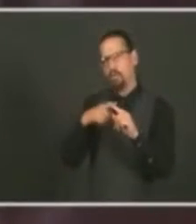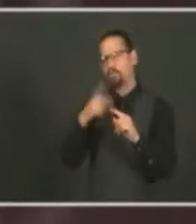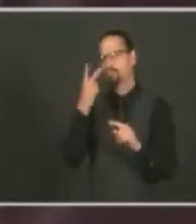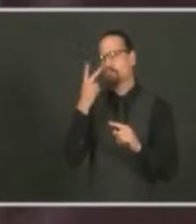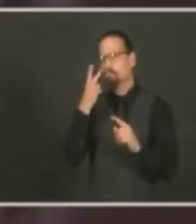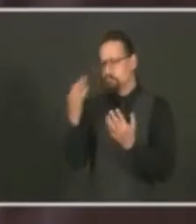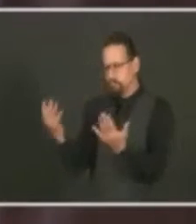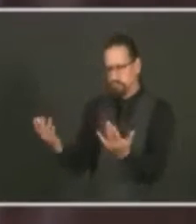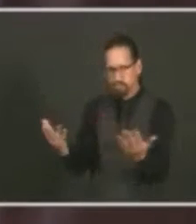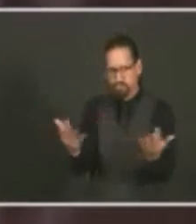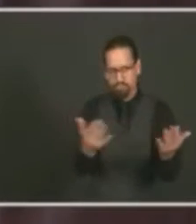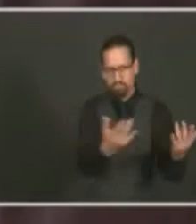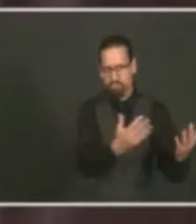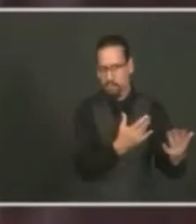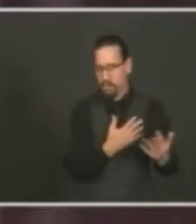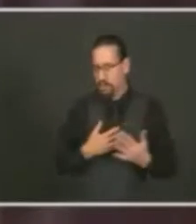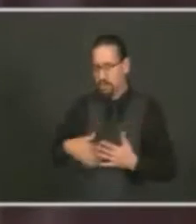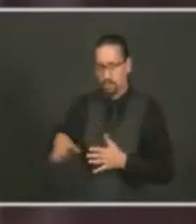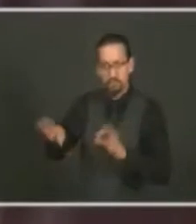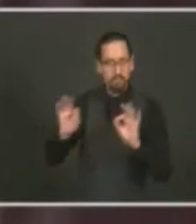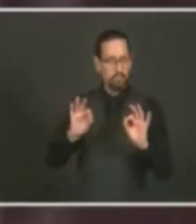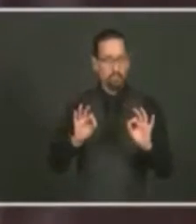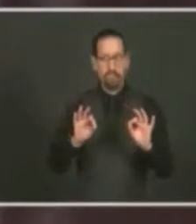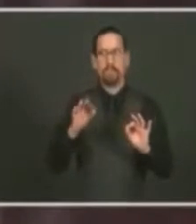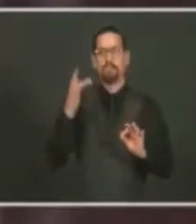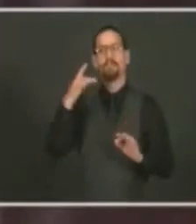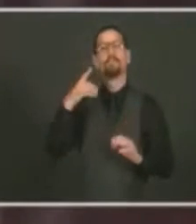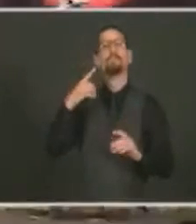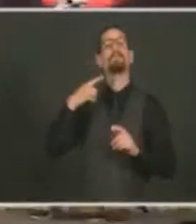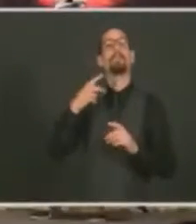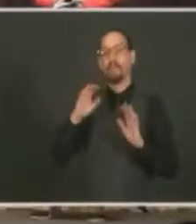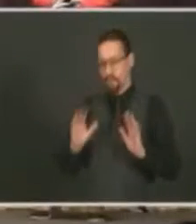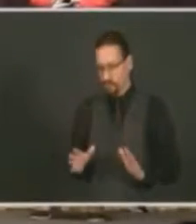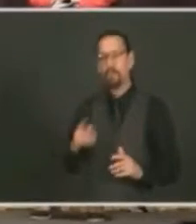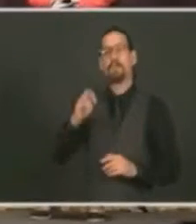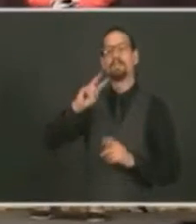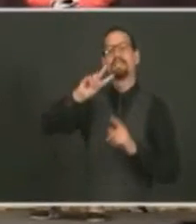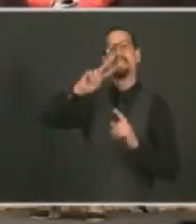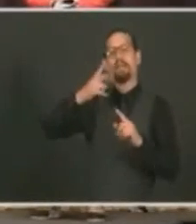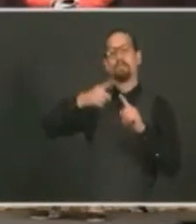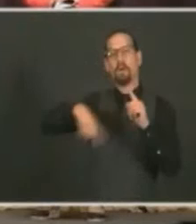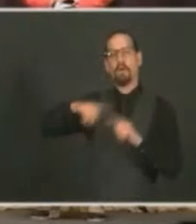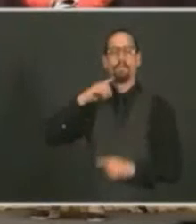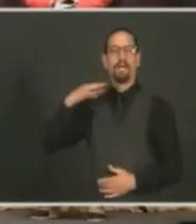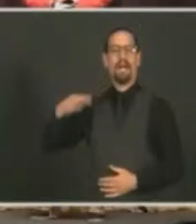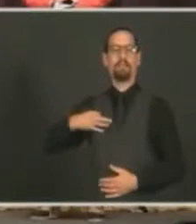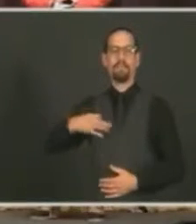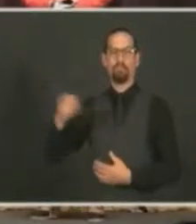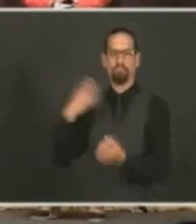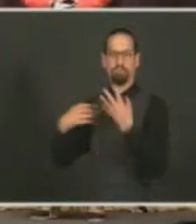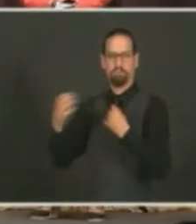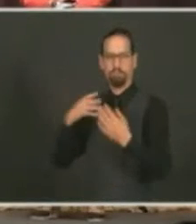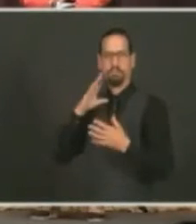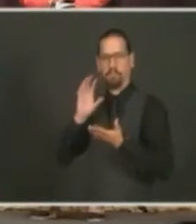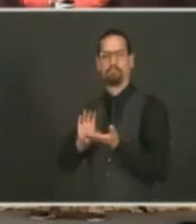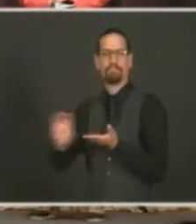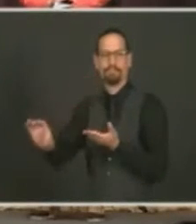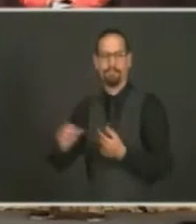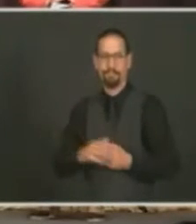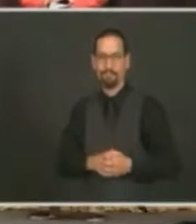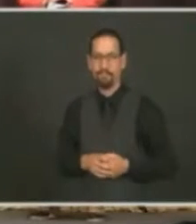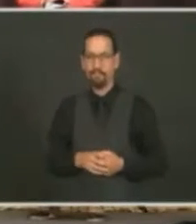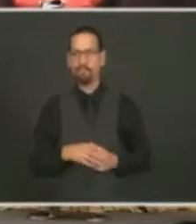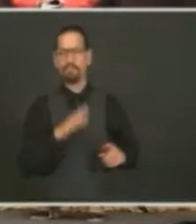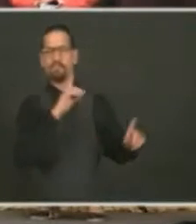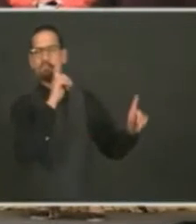application round and call for more applications. Governor, good afternoon. Could you characterize, understanding